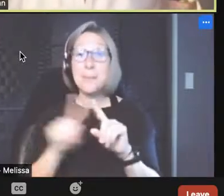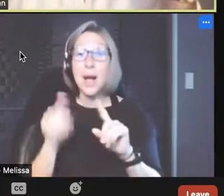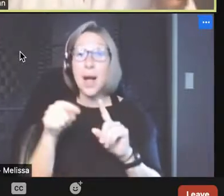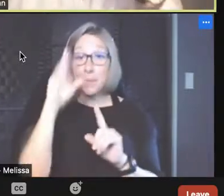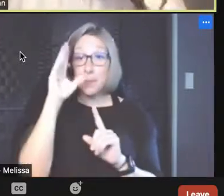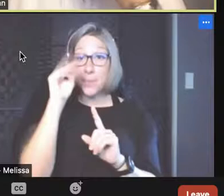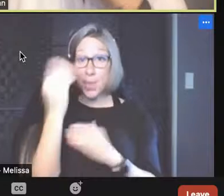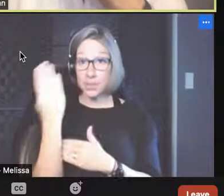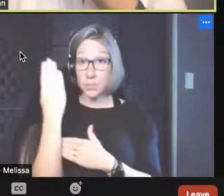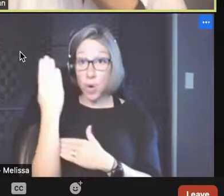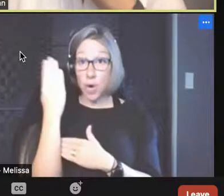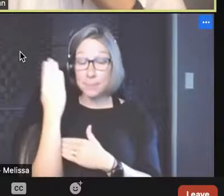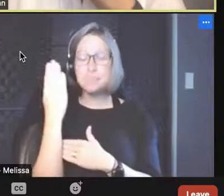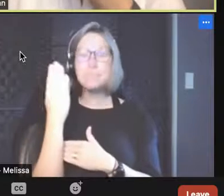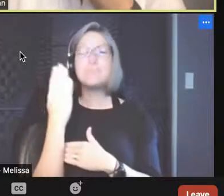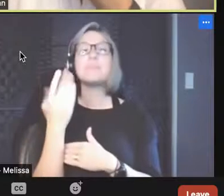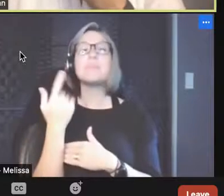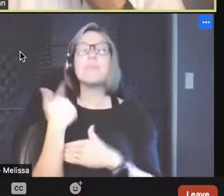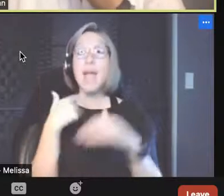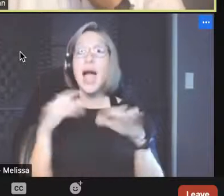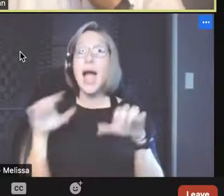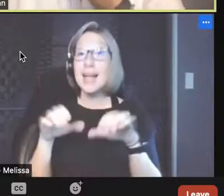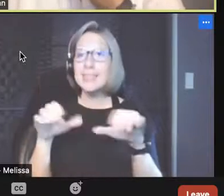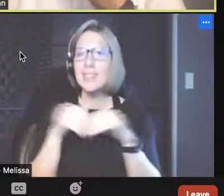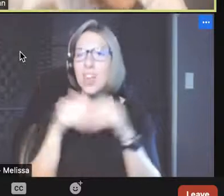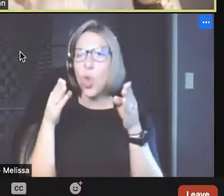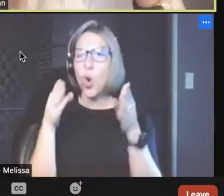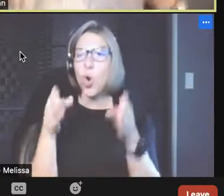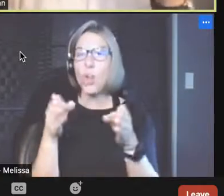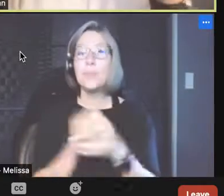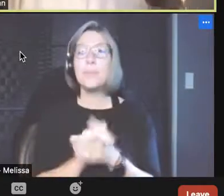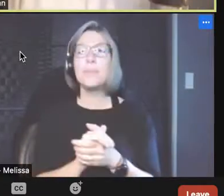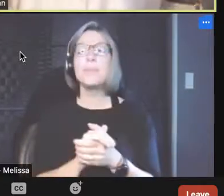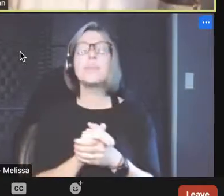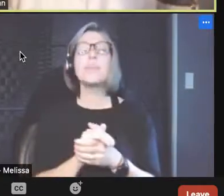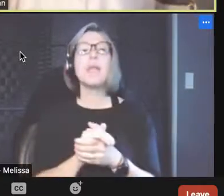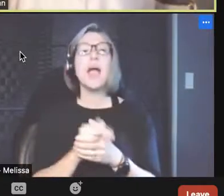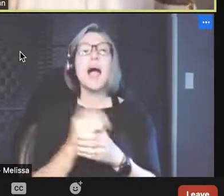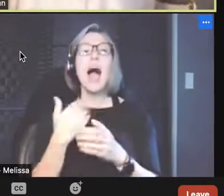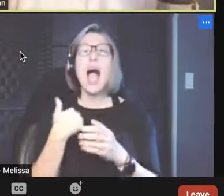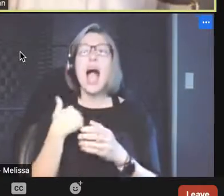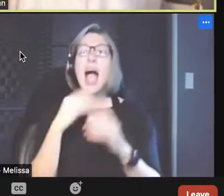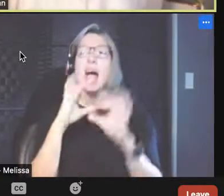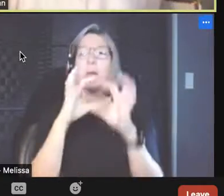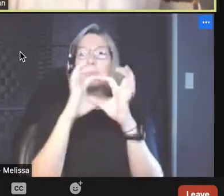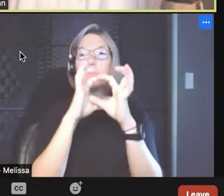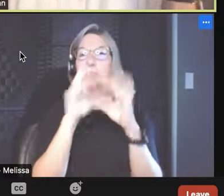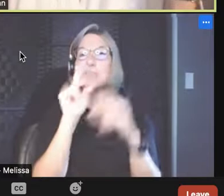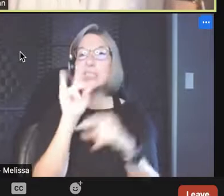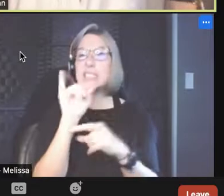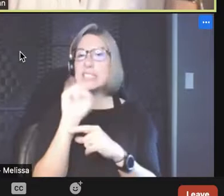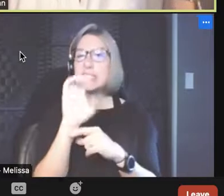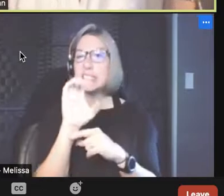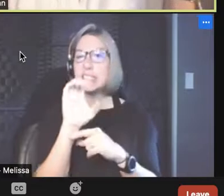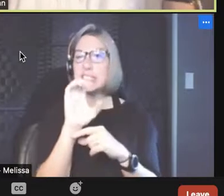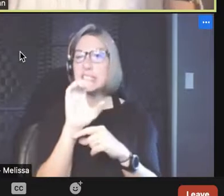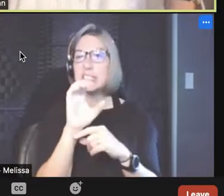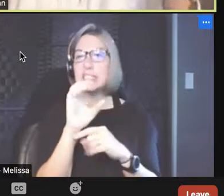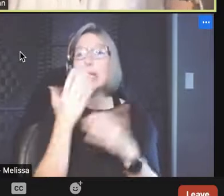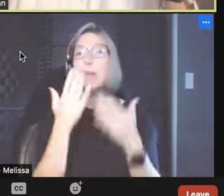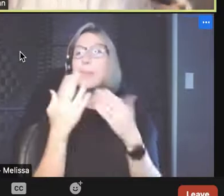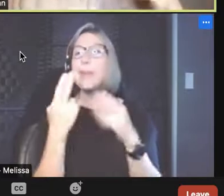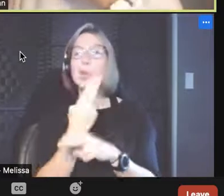this morning, and I did an activity with him in the hallway. And I put these small little discs, little translucent discs that might be used on the